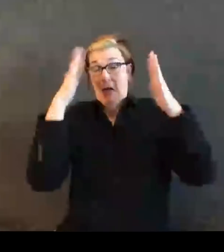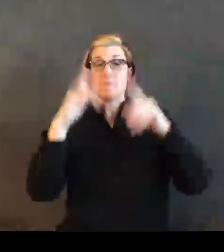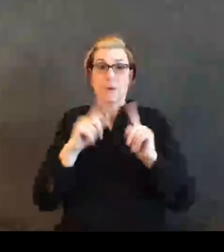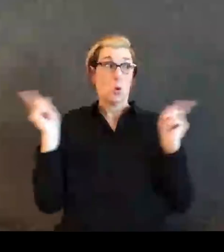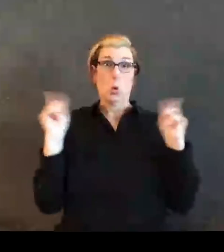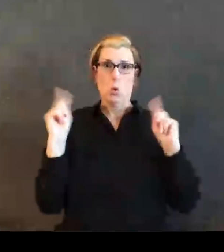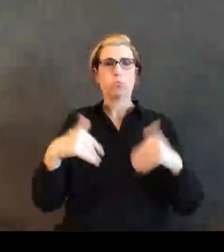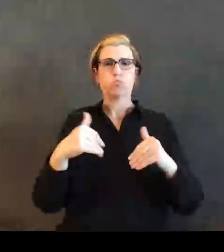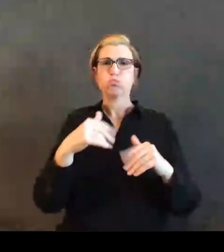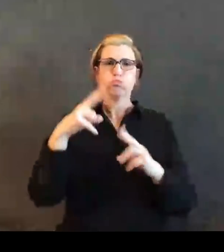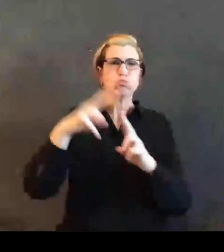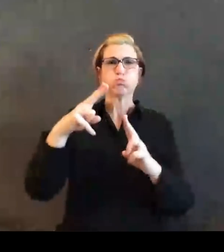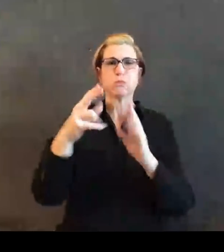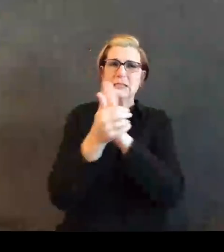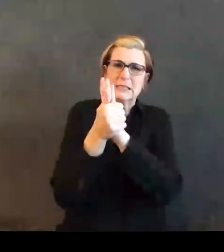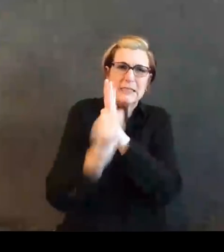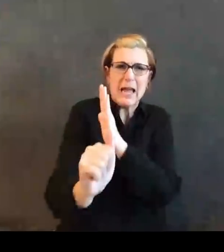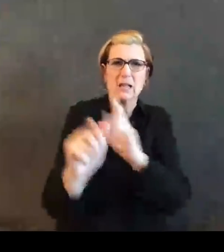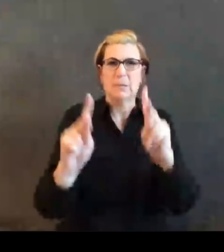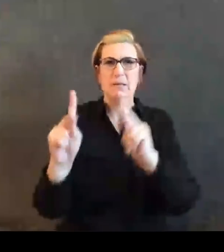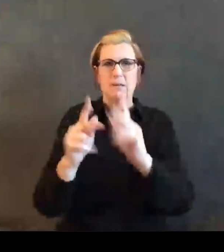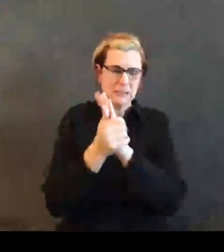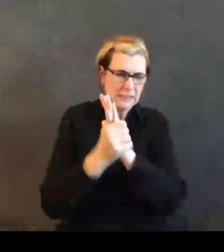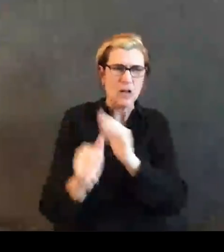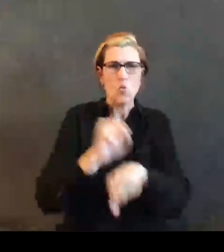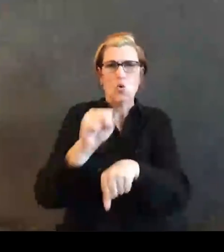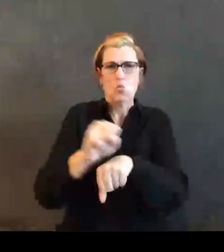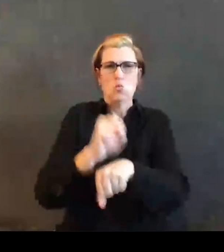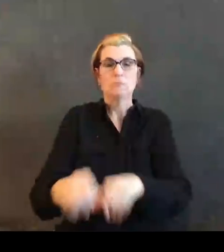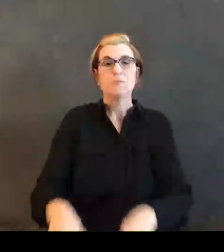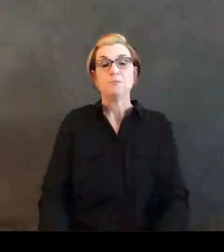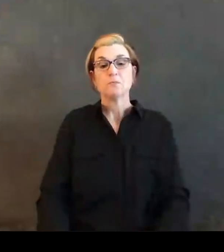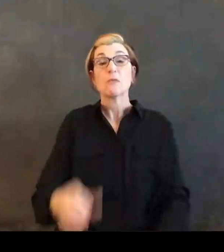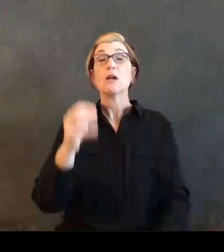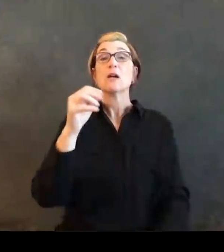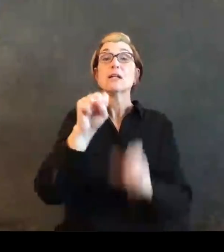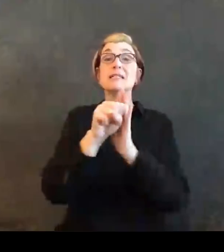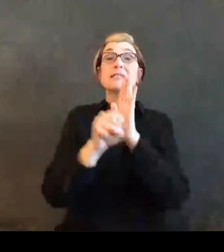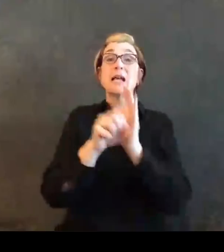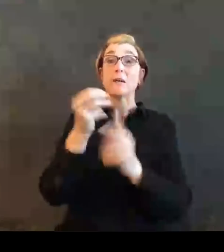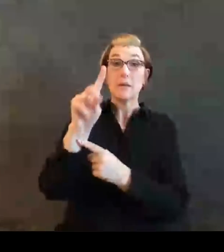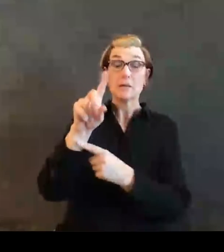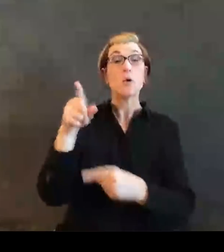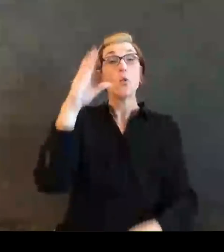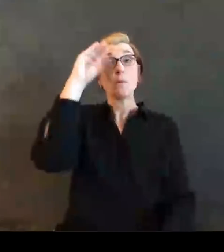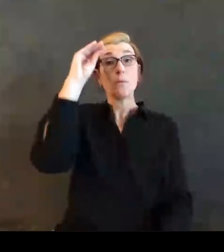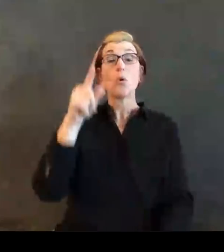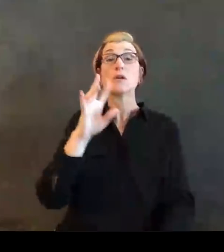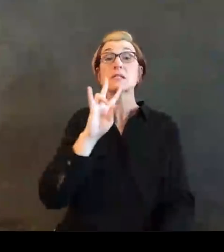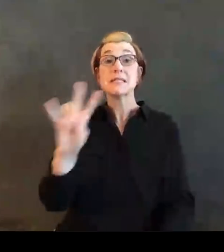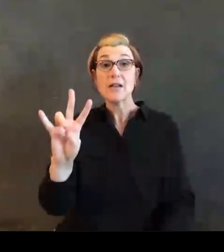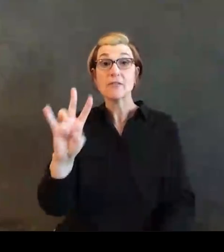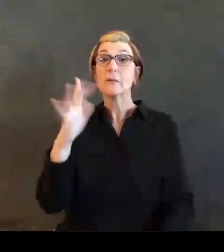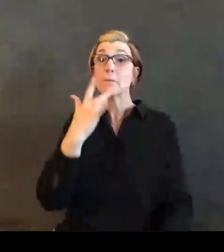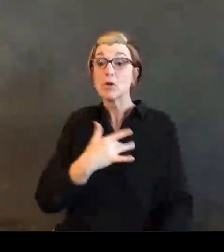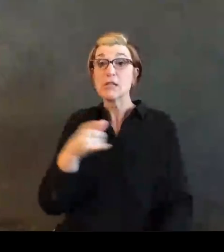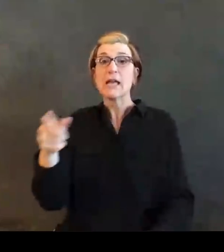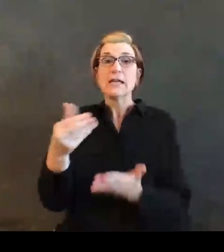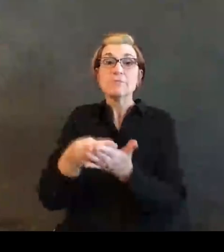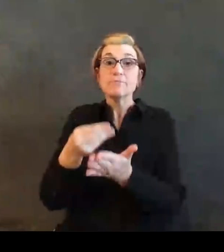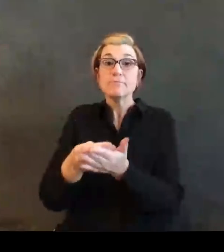hard. In Maryland, a 7-year-old boy used his own birthday money to buy meals for dozens of senior citizens. In